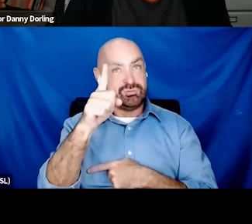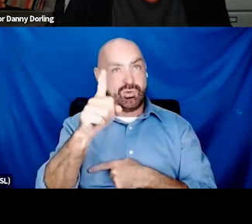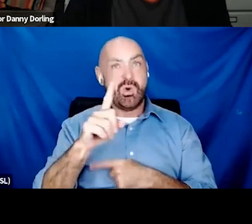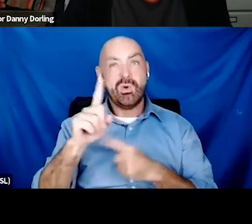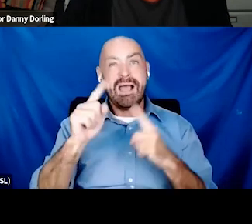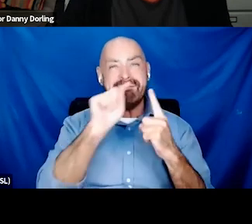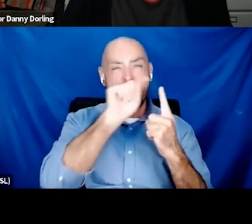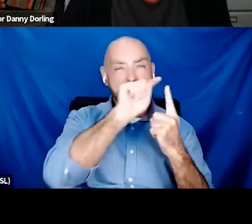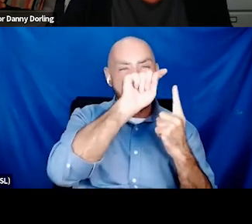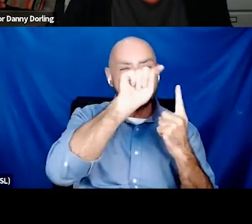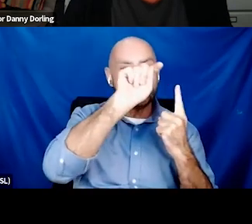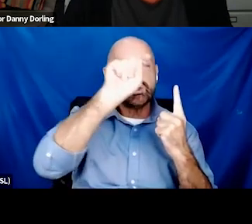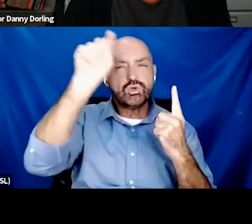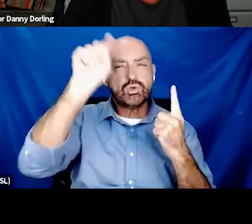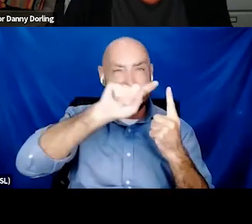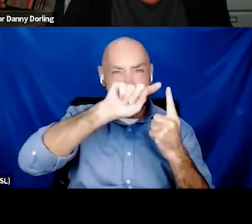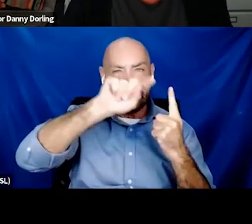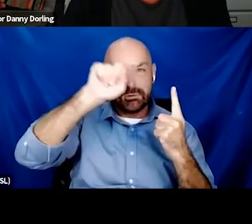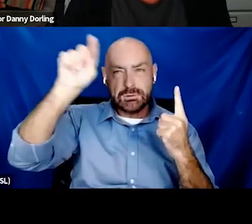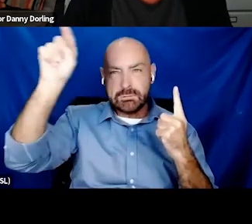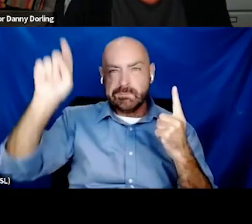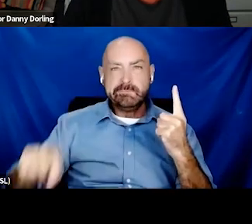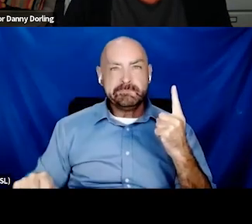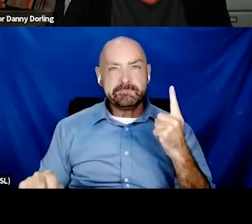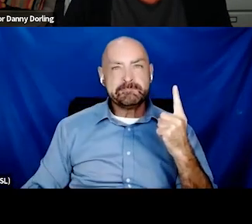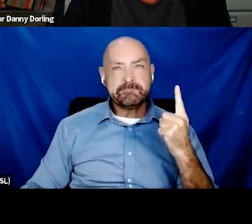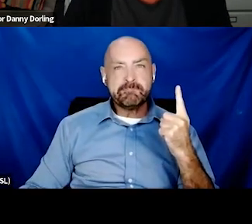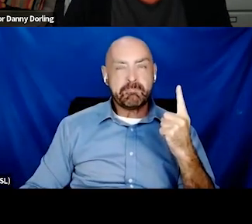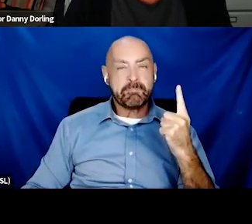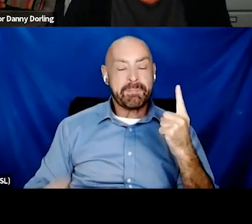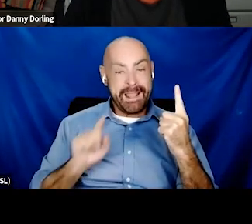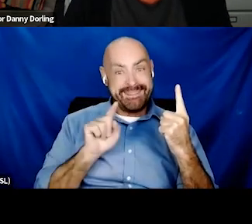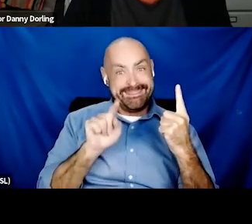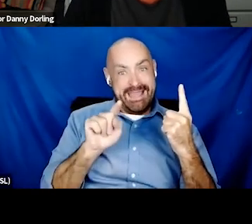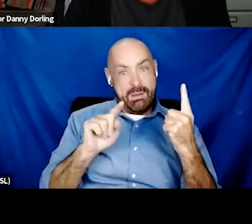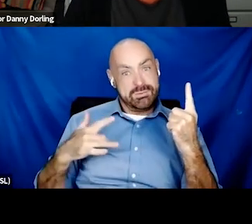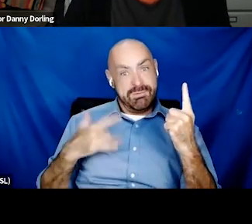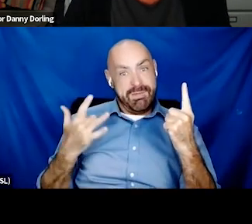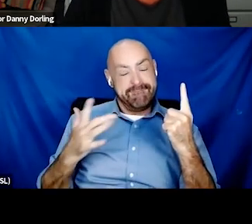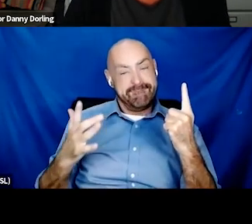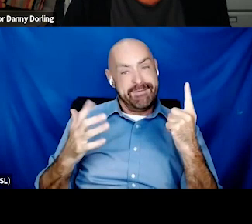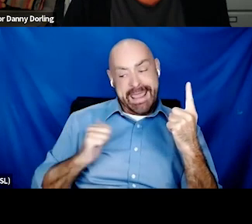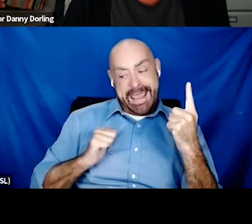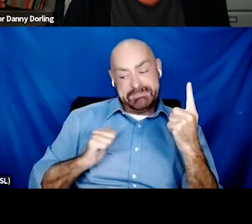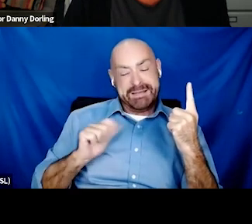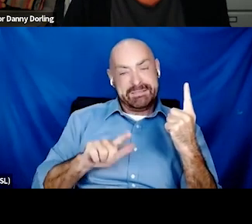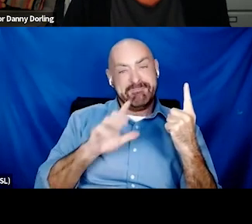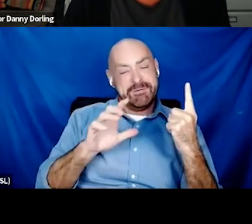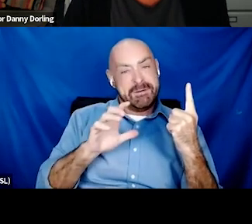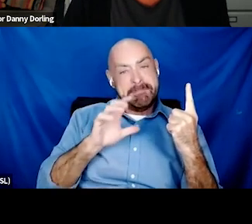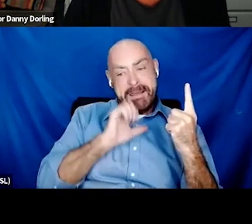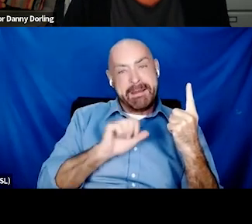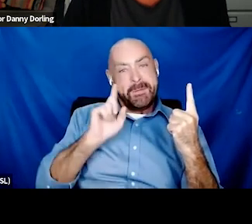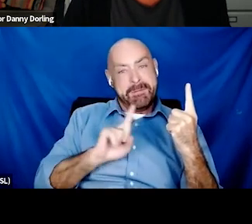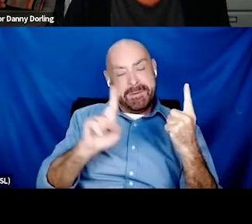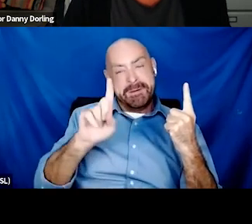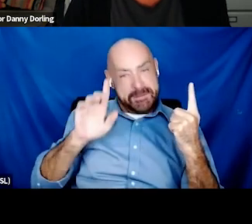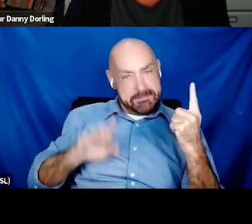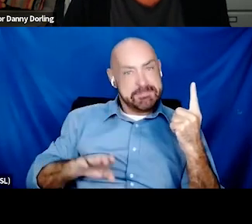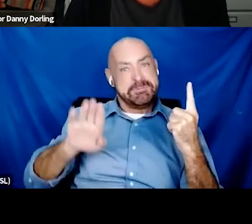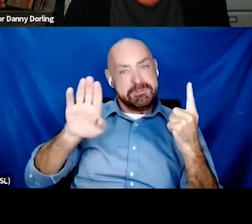line showing the actual historic life expectancy for men and women, which were rising in 2000, 2002,